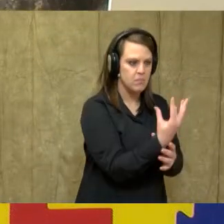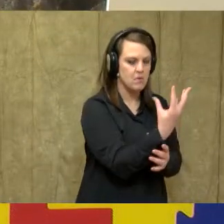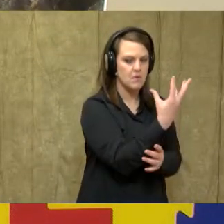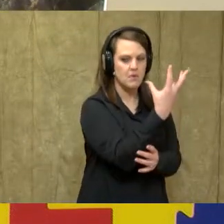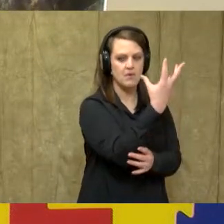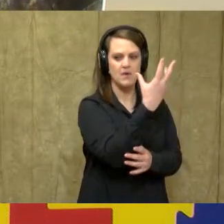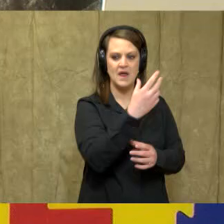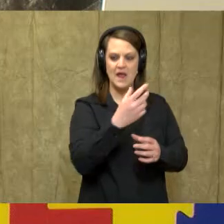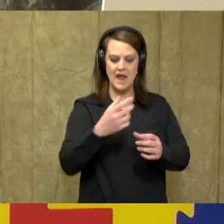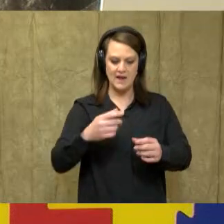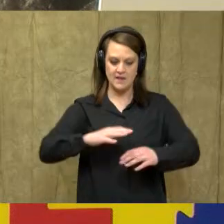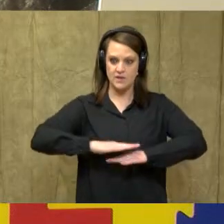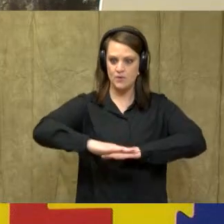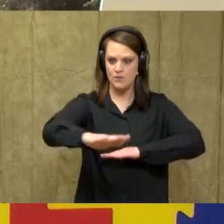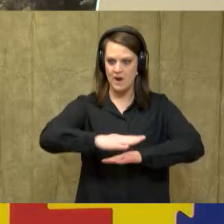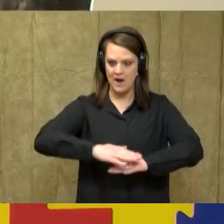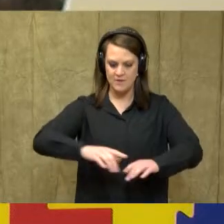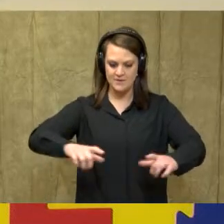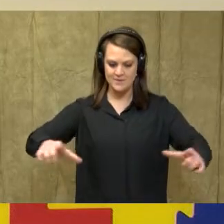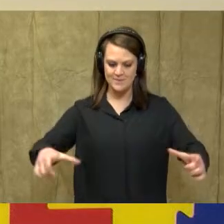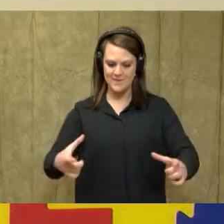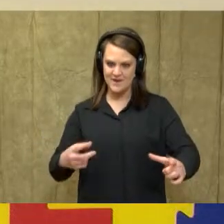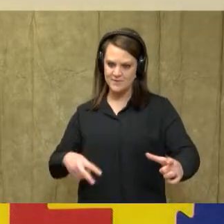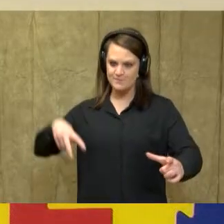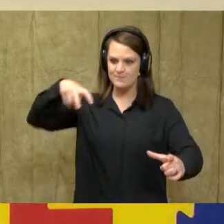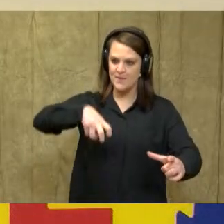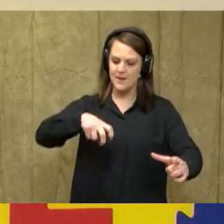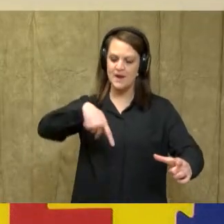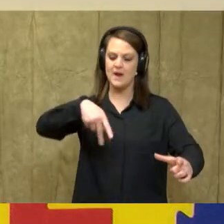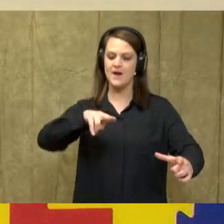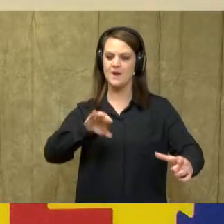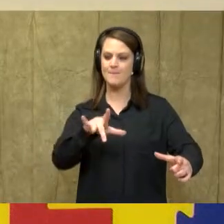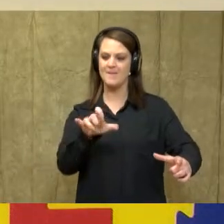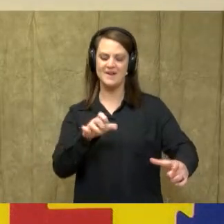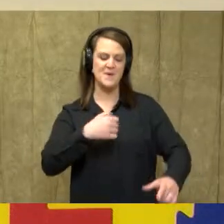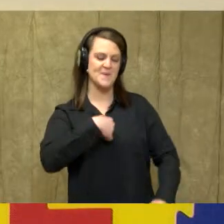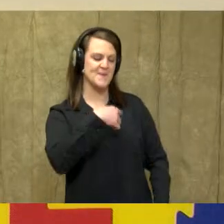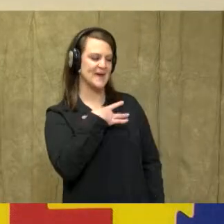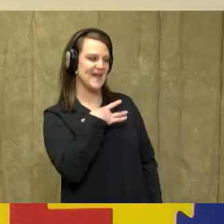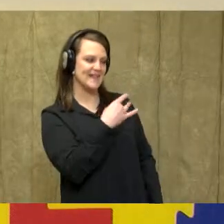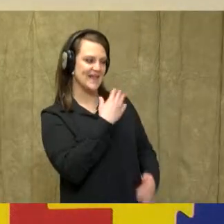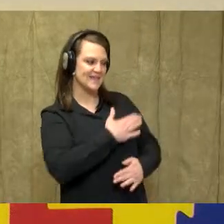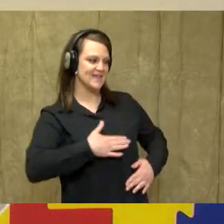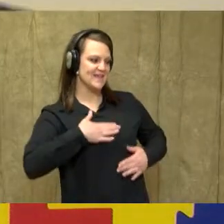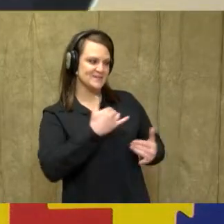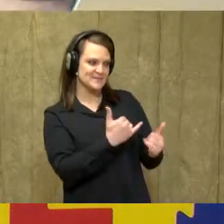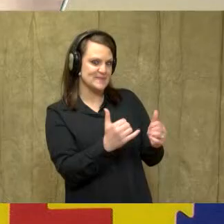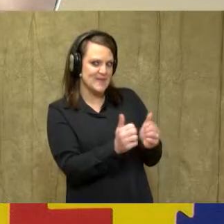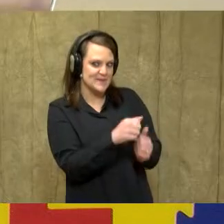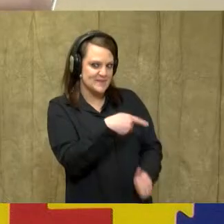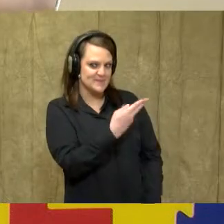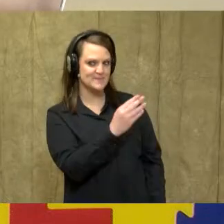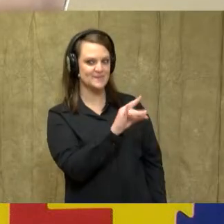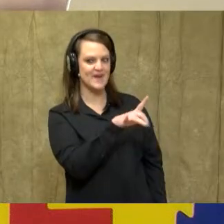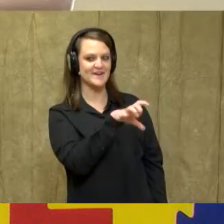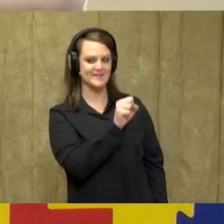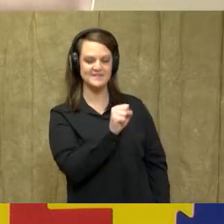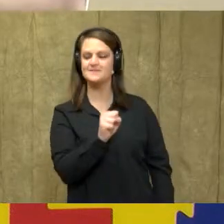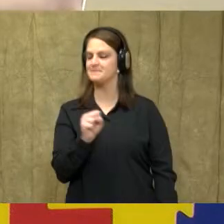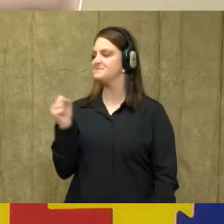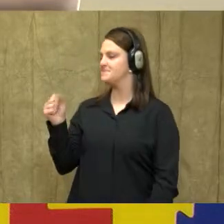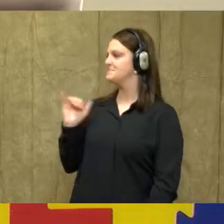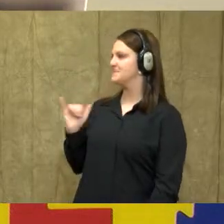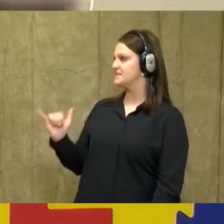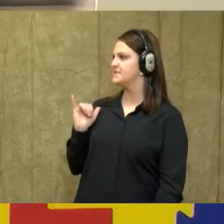makes puddles. Oh, I like to play in puddles, Miss Smith. Do you like to play in puddles? I do